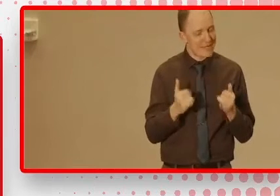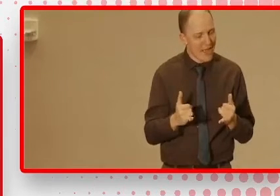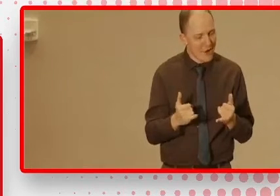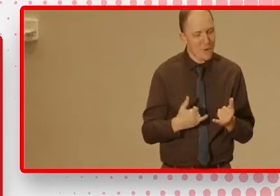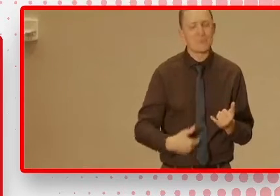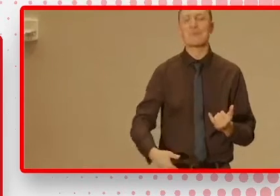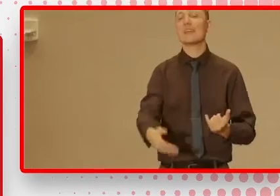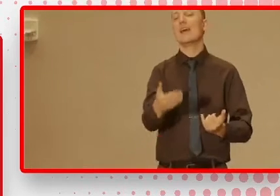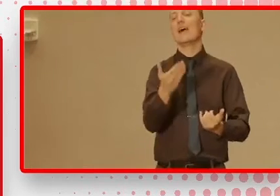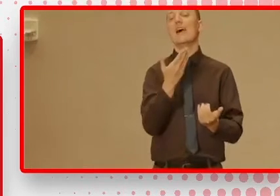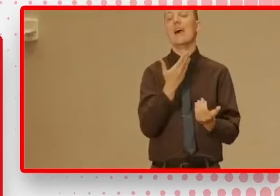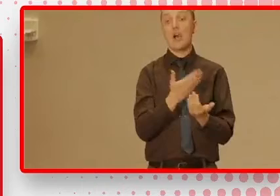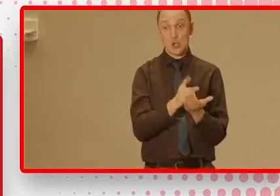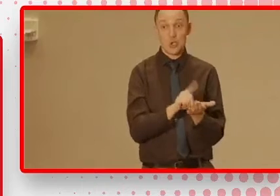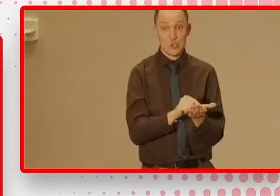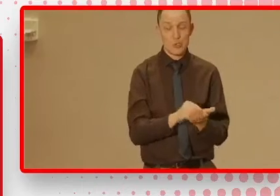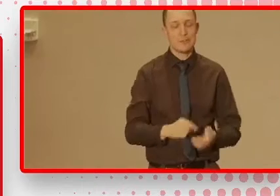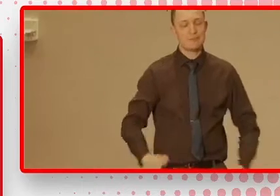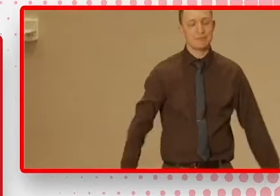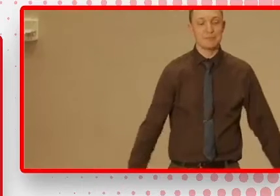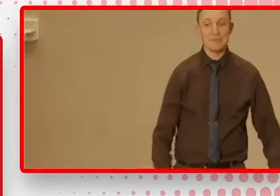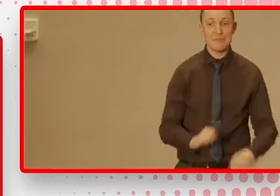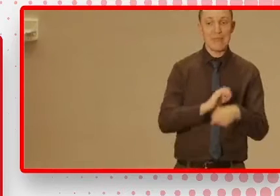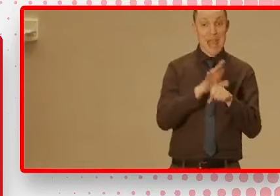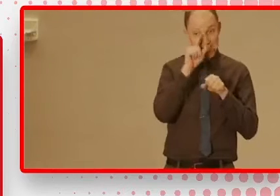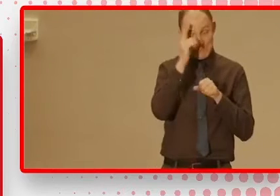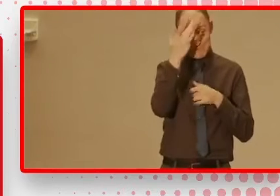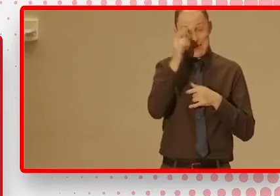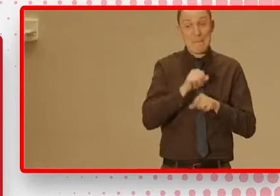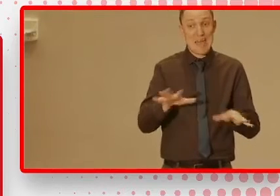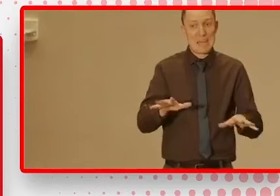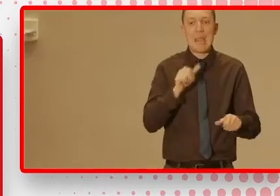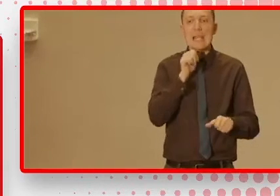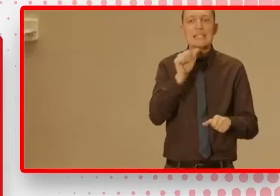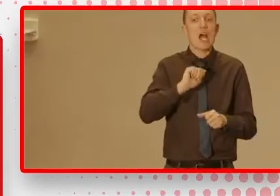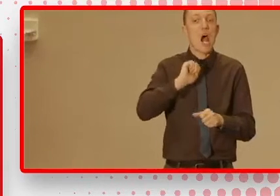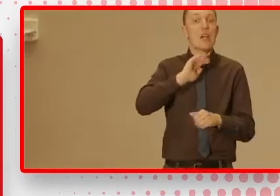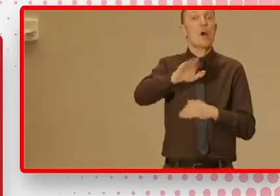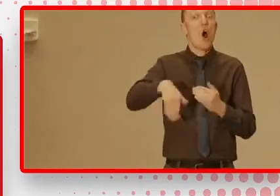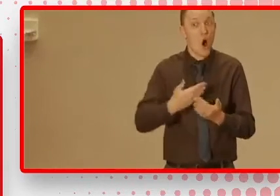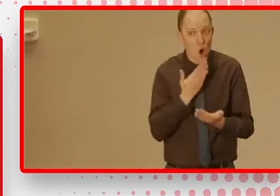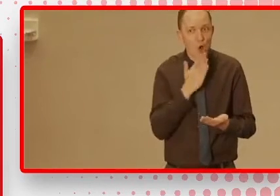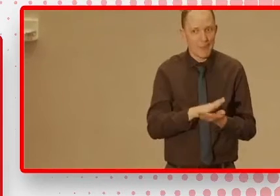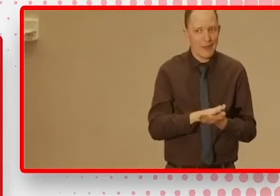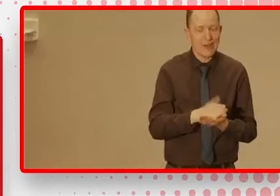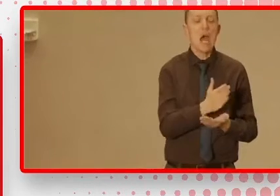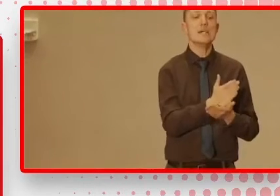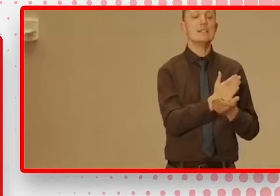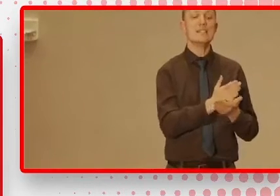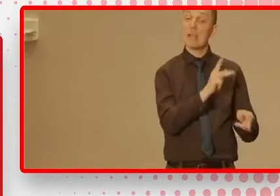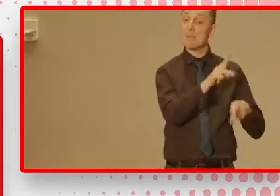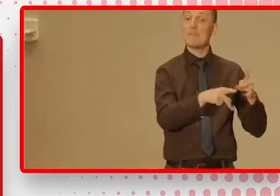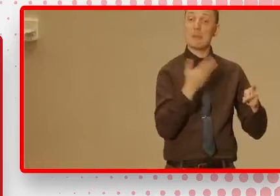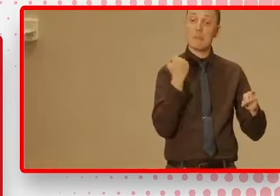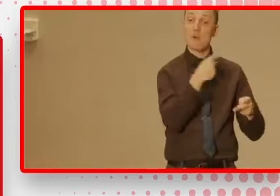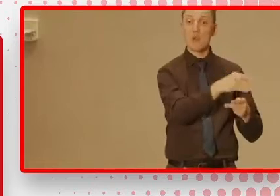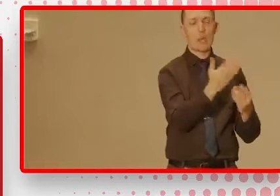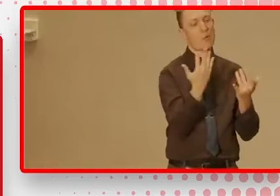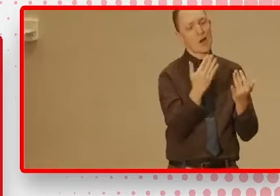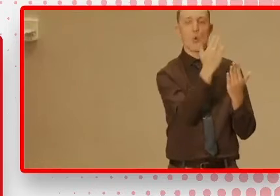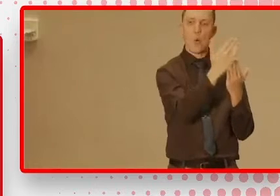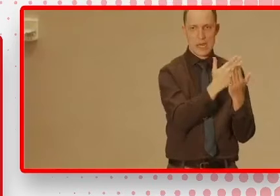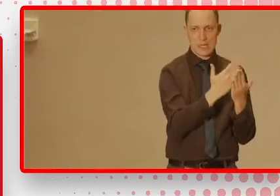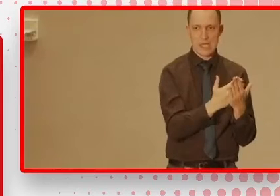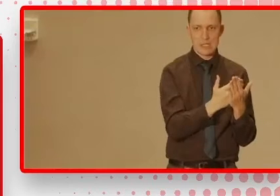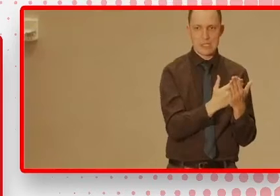The pandemic's not been all bad, folks, and we have been able to release our folks that were on the wait list for the last